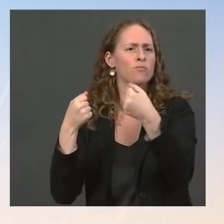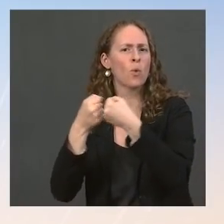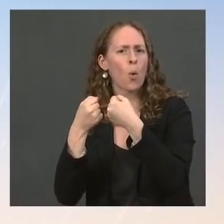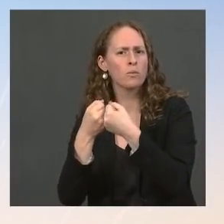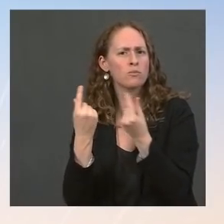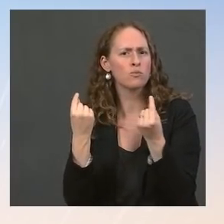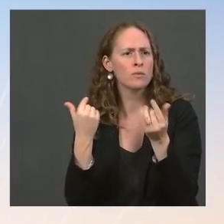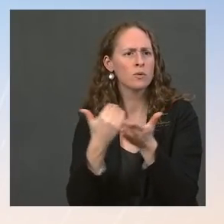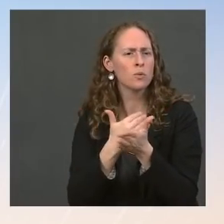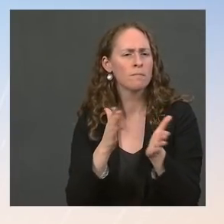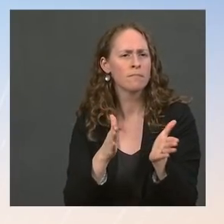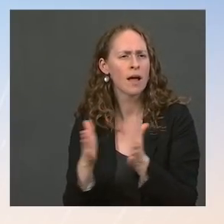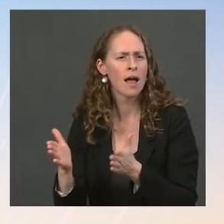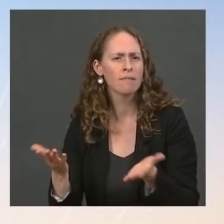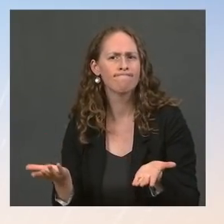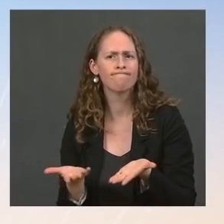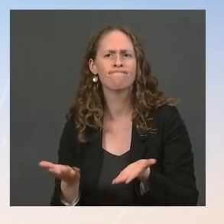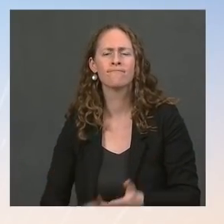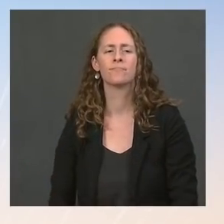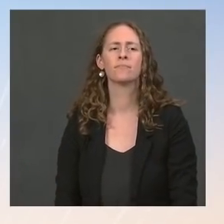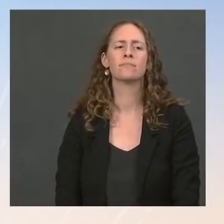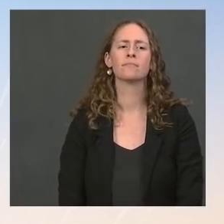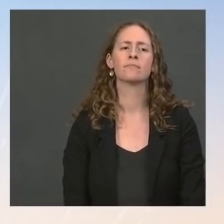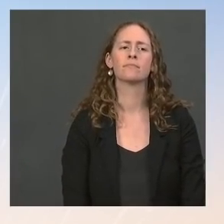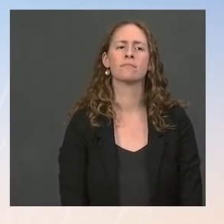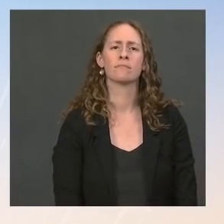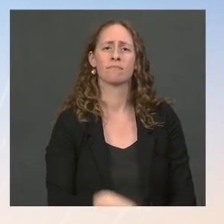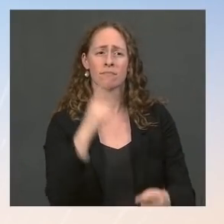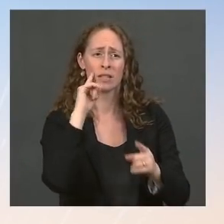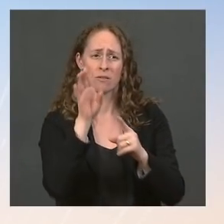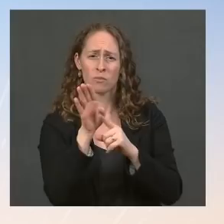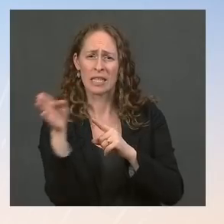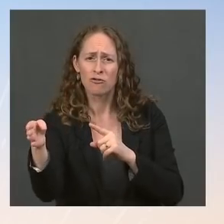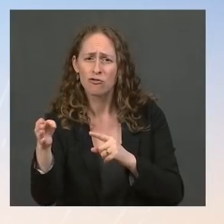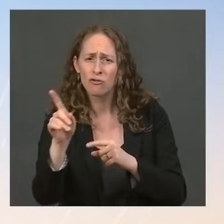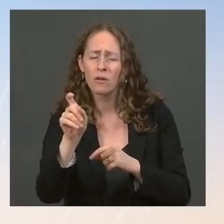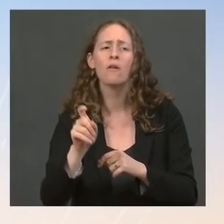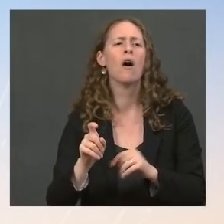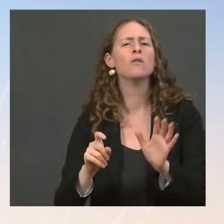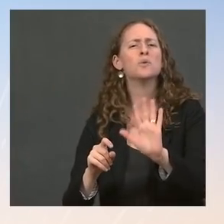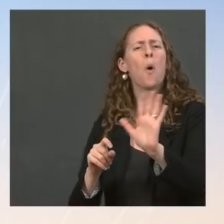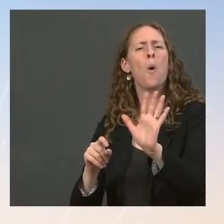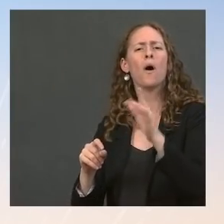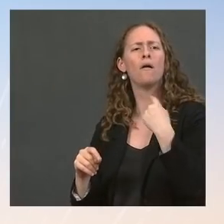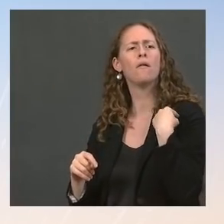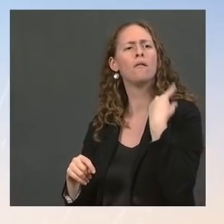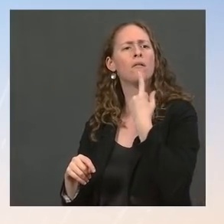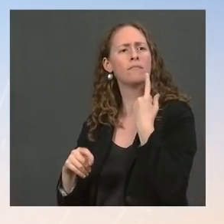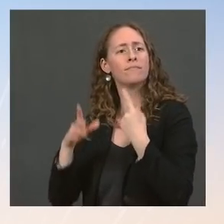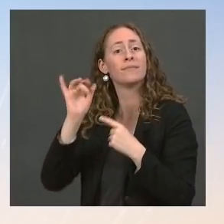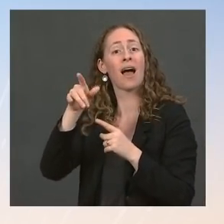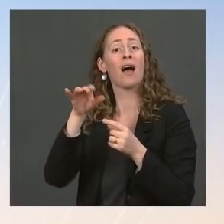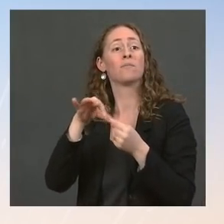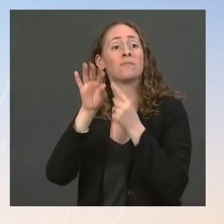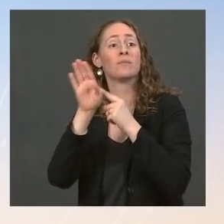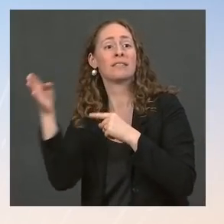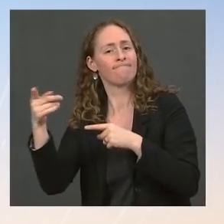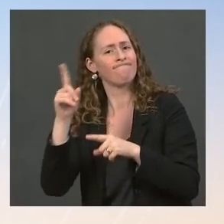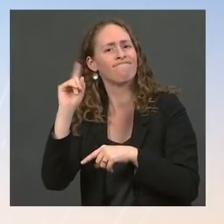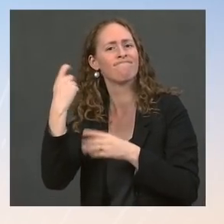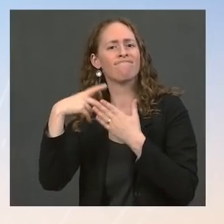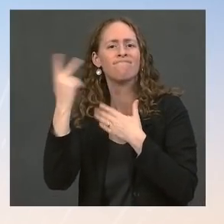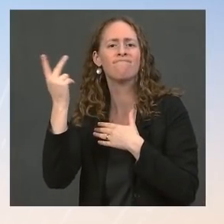into that? Into the reconciliation package? Well, no, because the reconciliation package cannot include the immigration